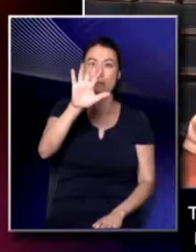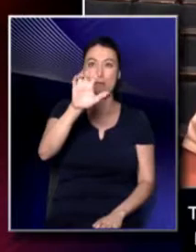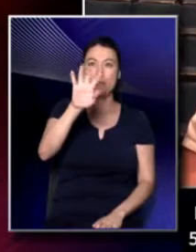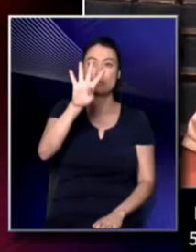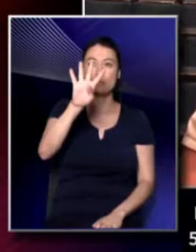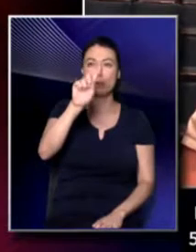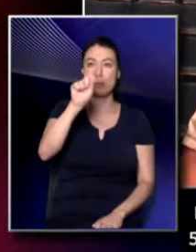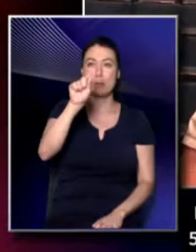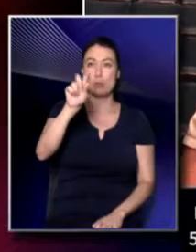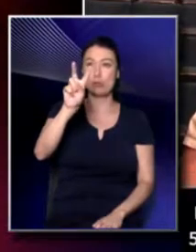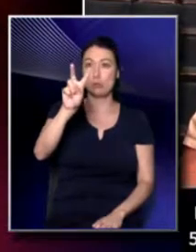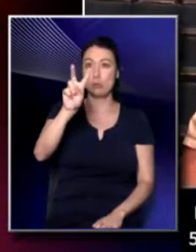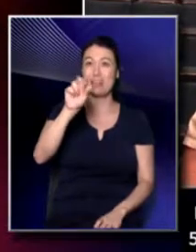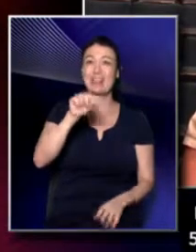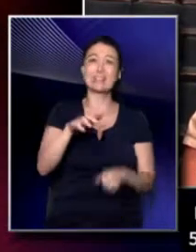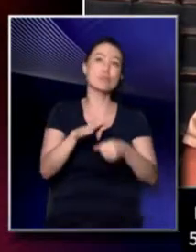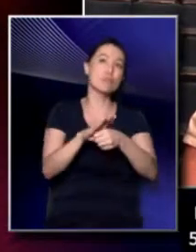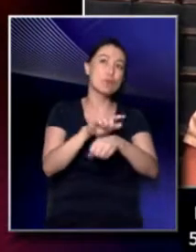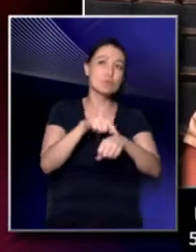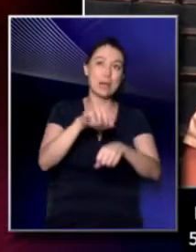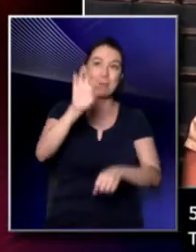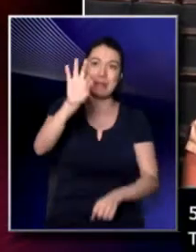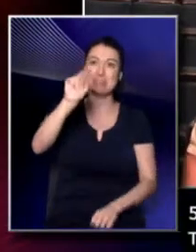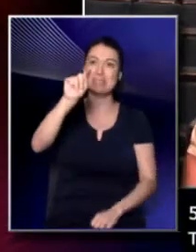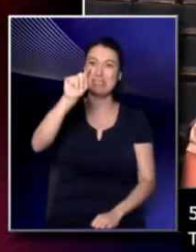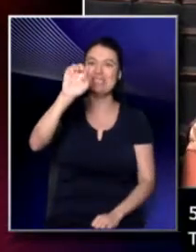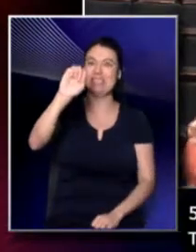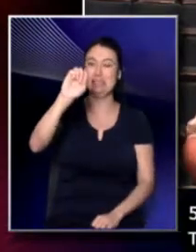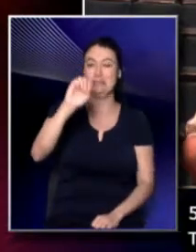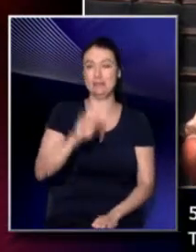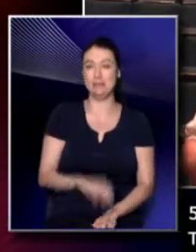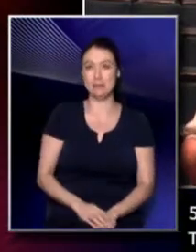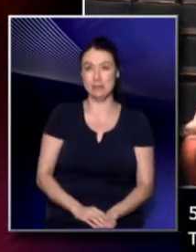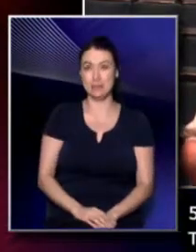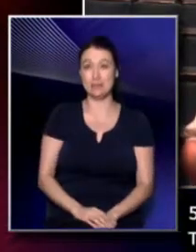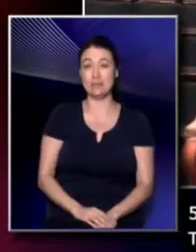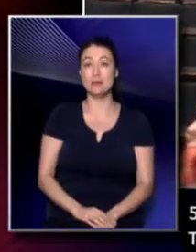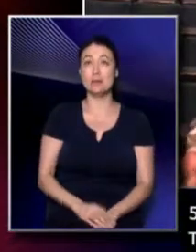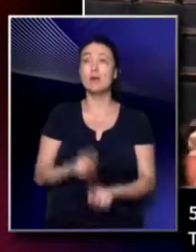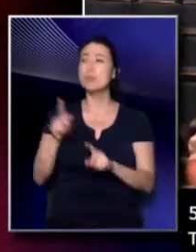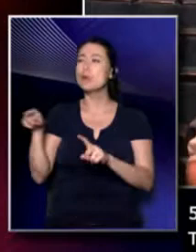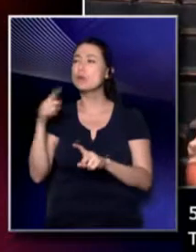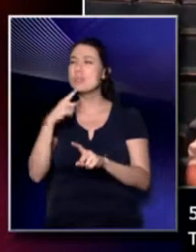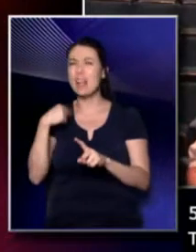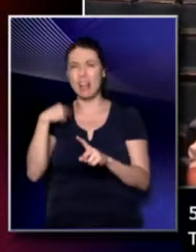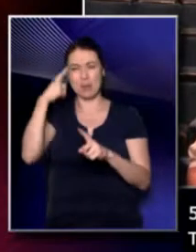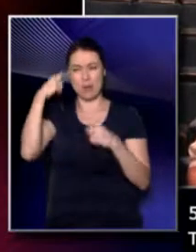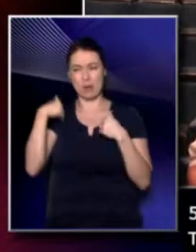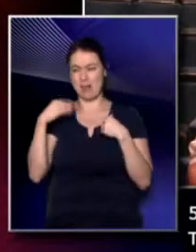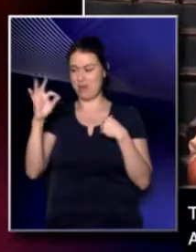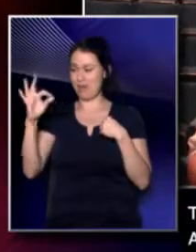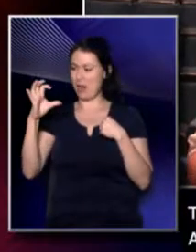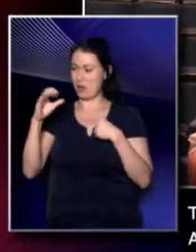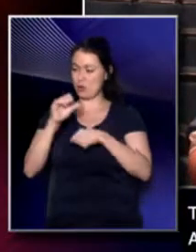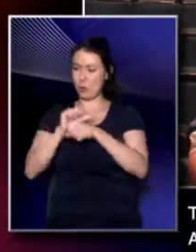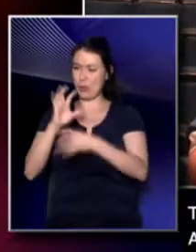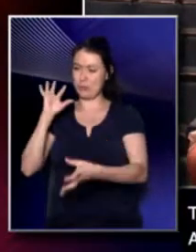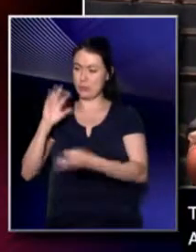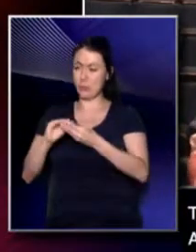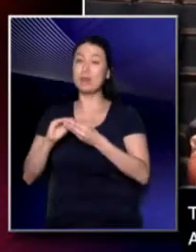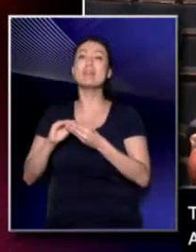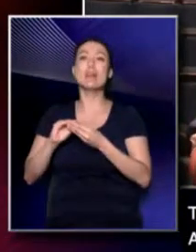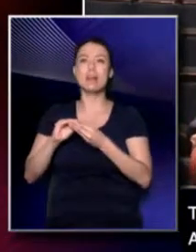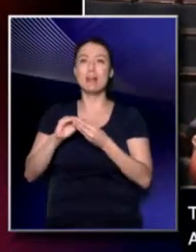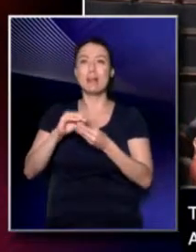541.2. That's full-time FTEs. Now, you're saying, but I thought we had 900 employees total. That's because